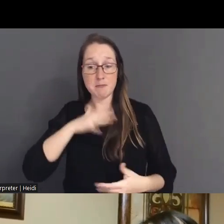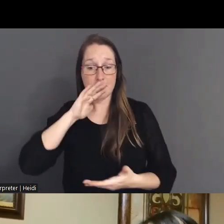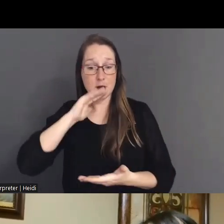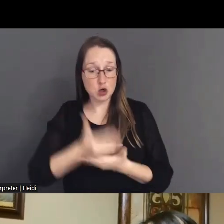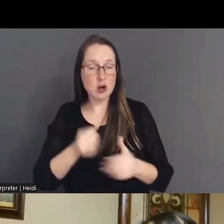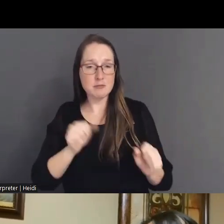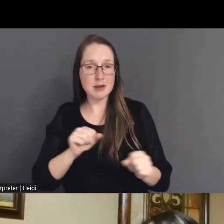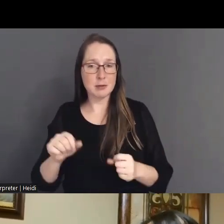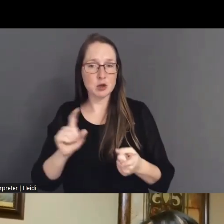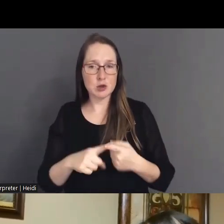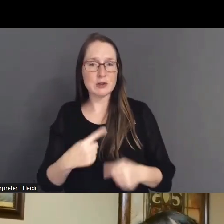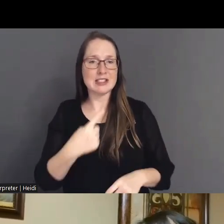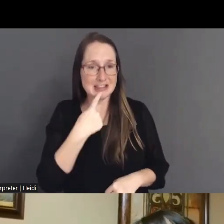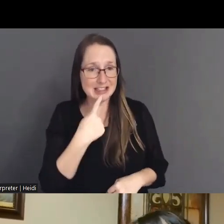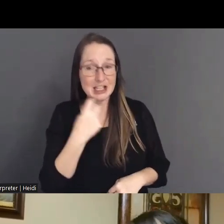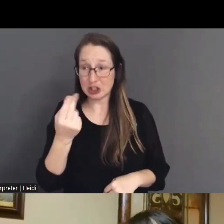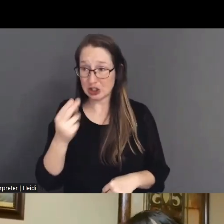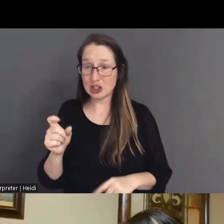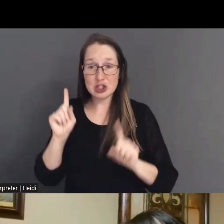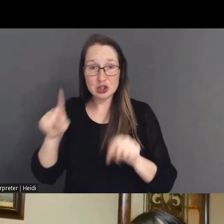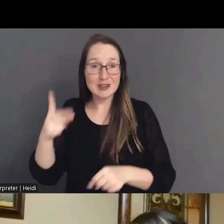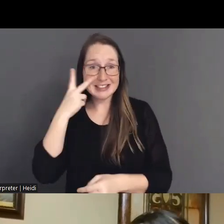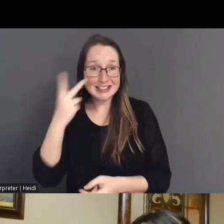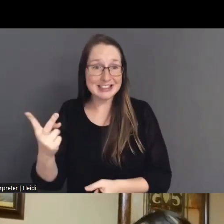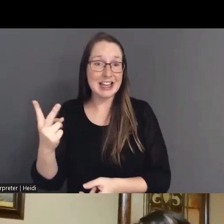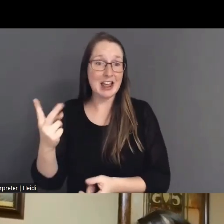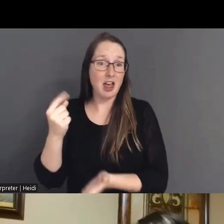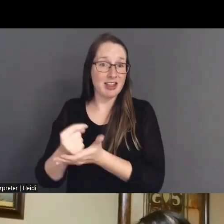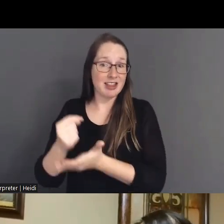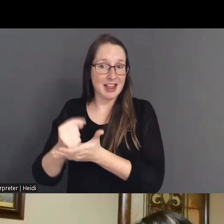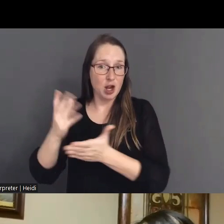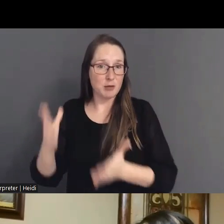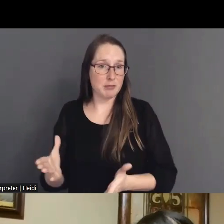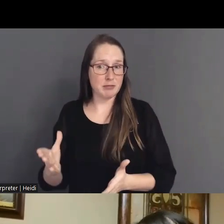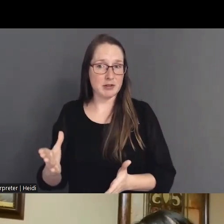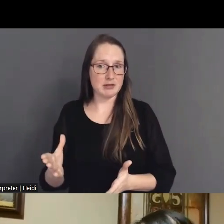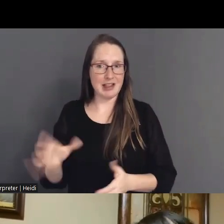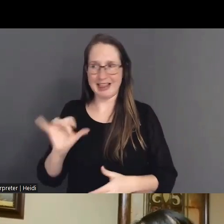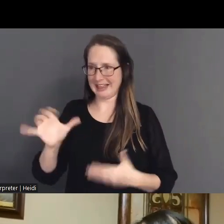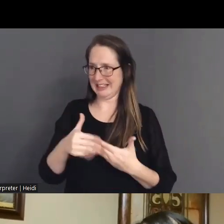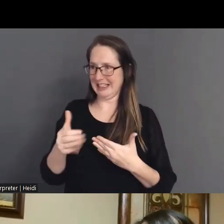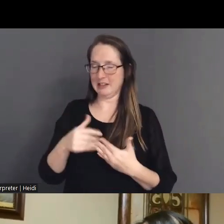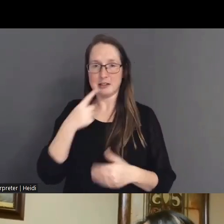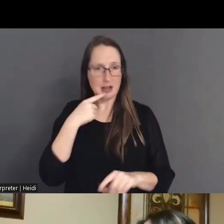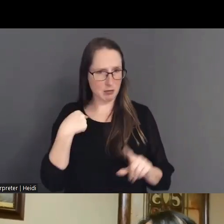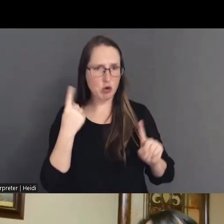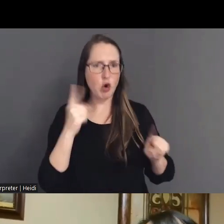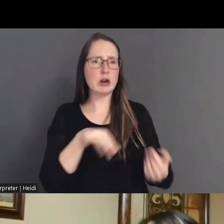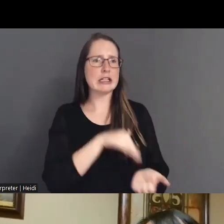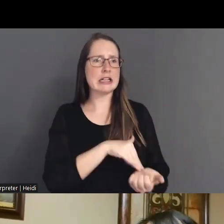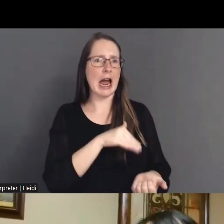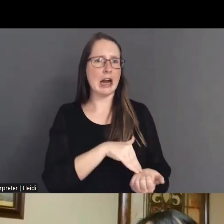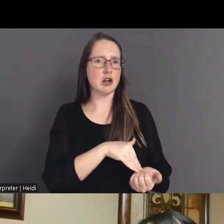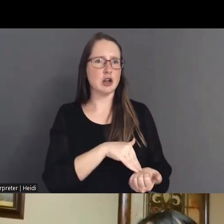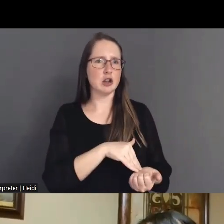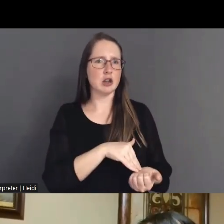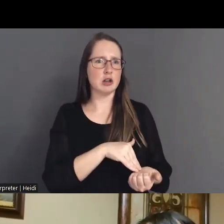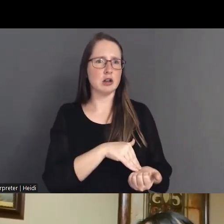able to say she's going to see a therapist, just like it's easy for her to say she's going to the doctor, but that could be